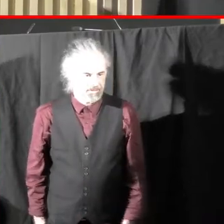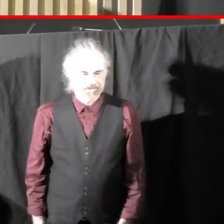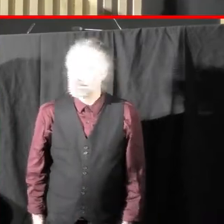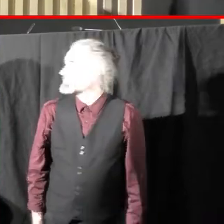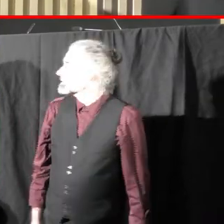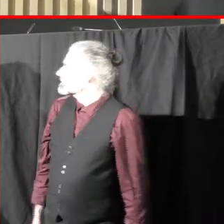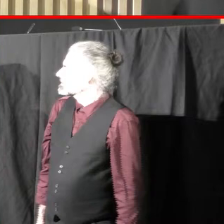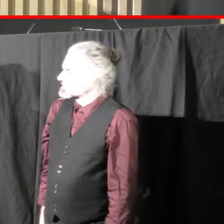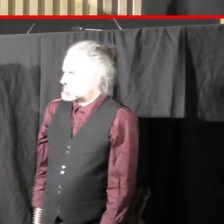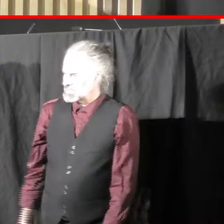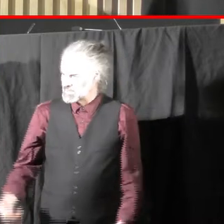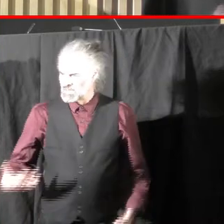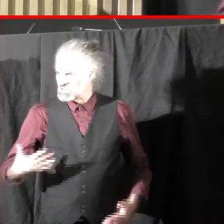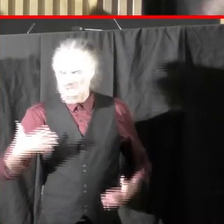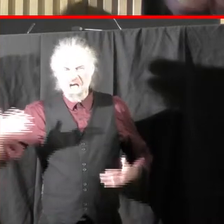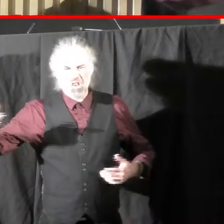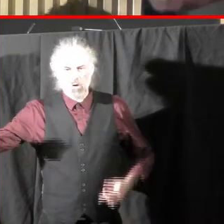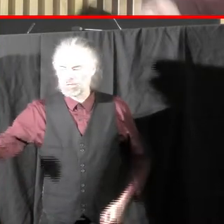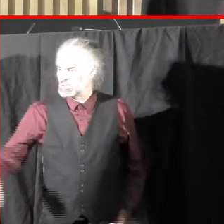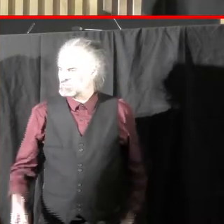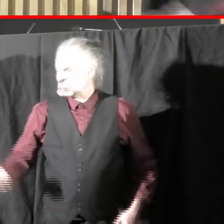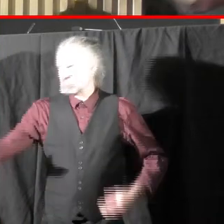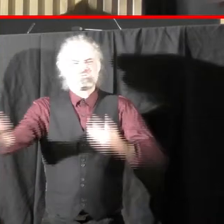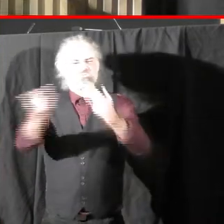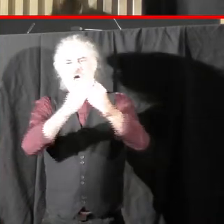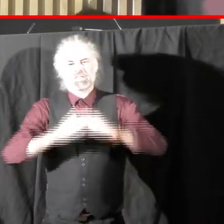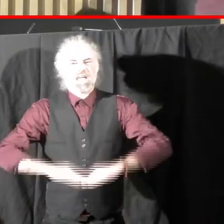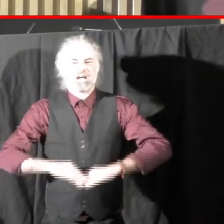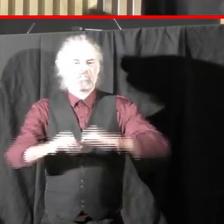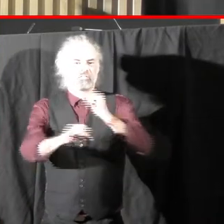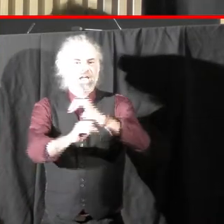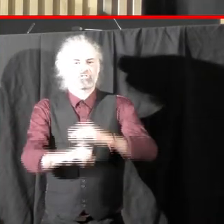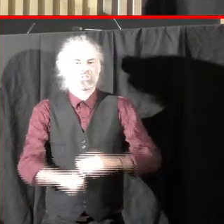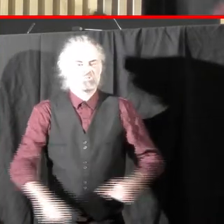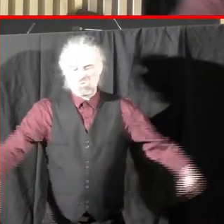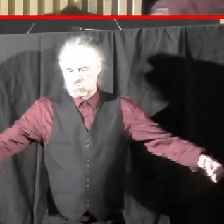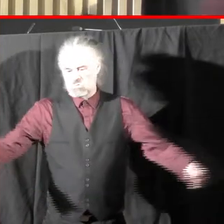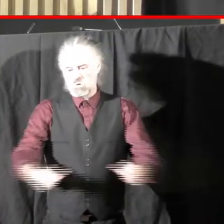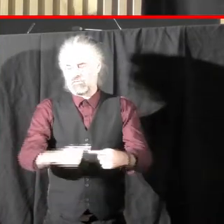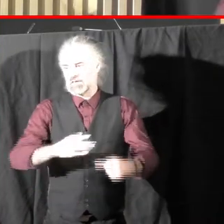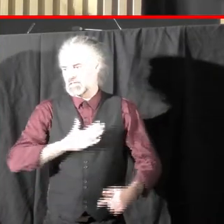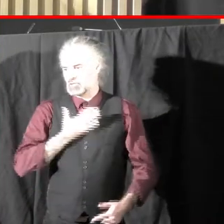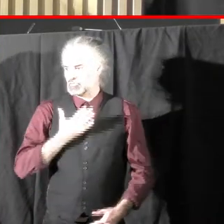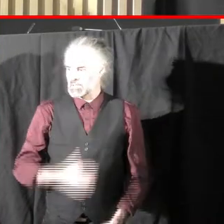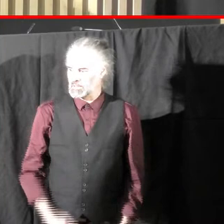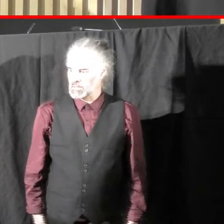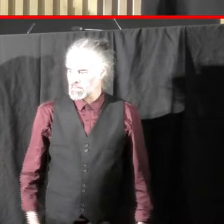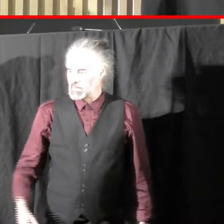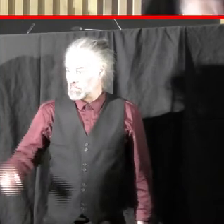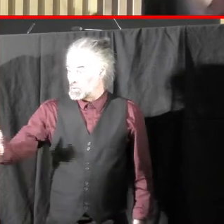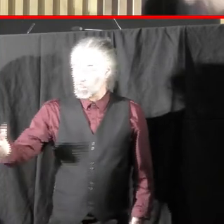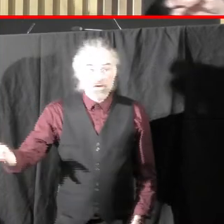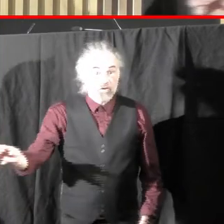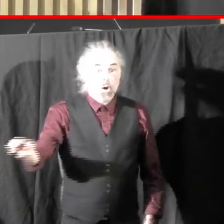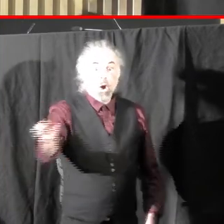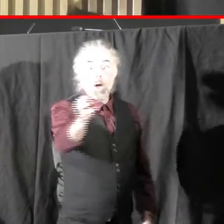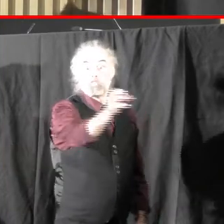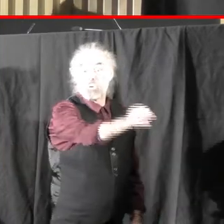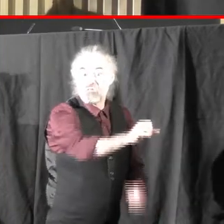How long will that take? Close the factory now. Conflict of interest. Very dangerous. And what if you just move the factory away from